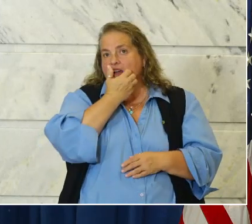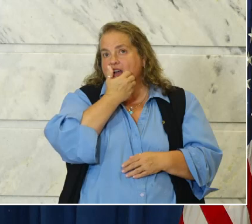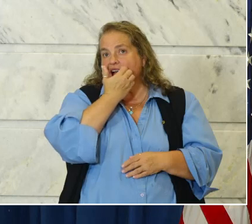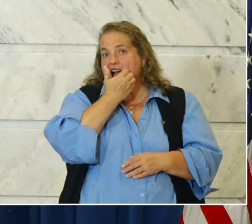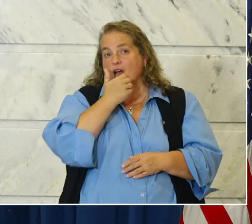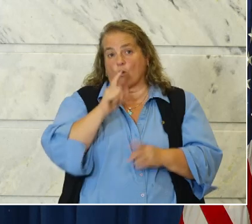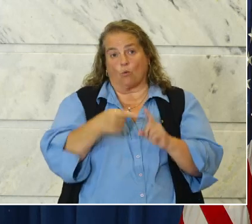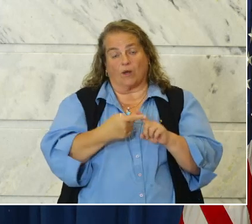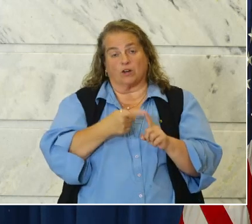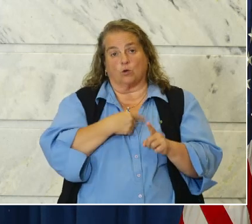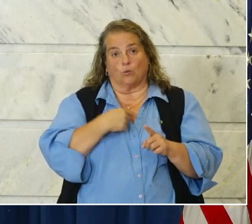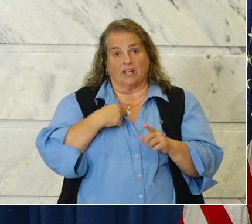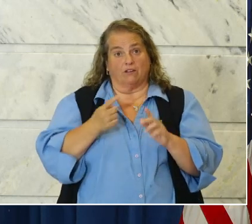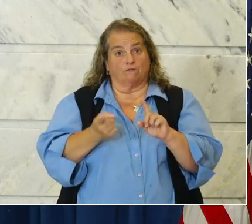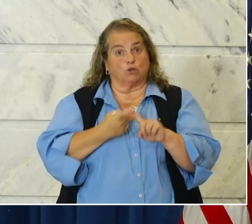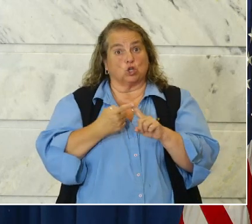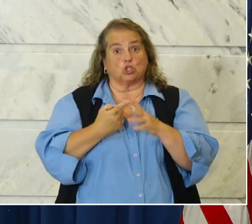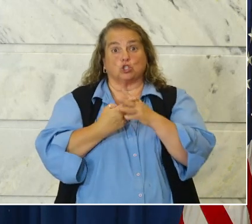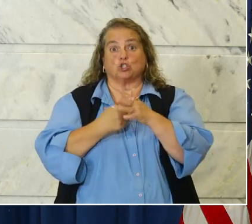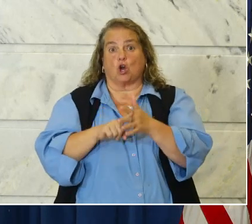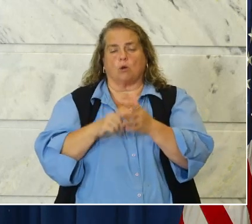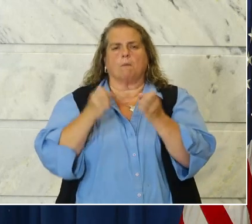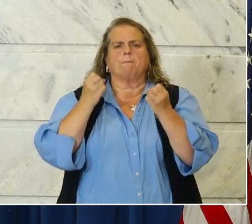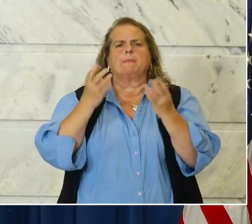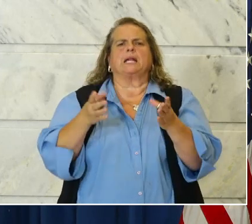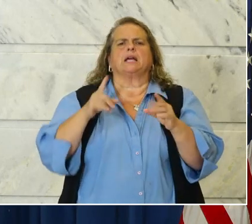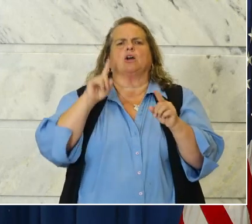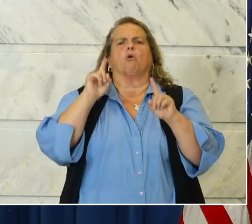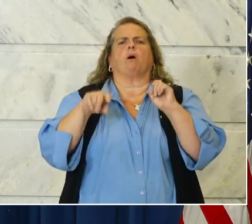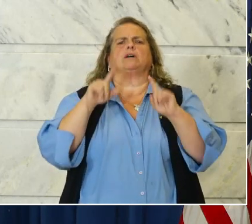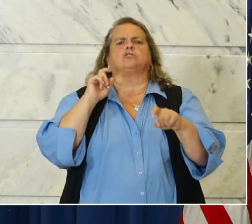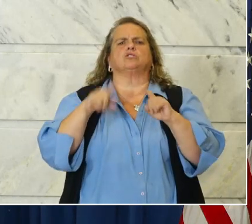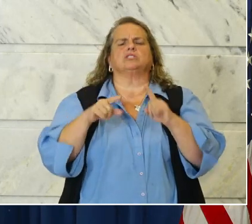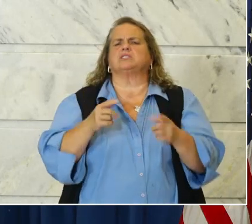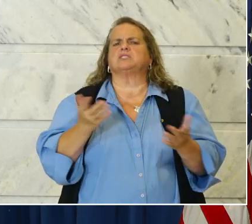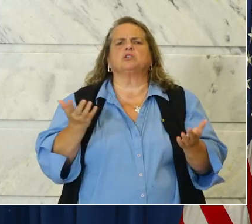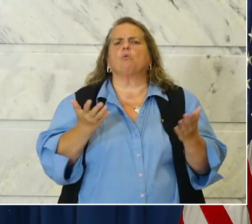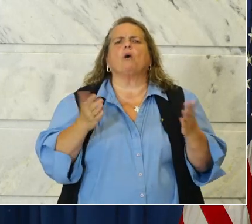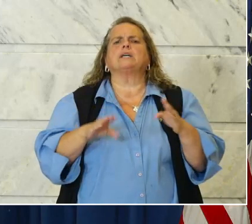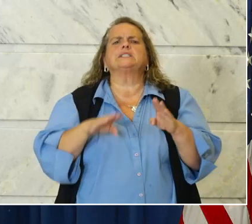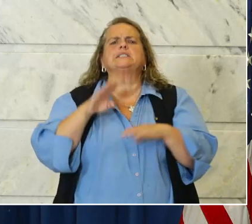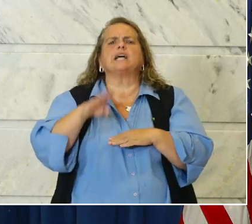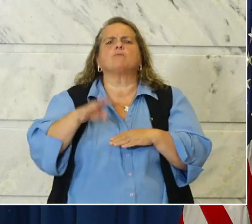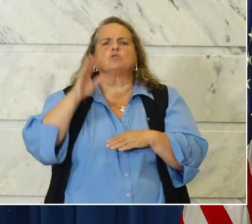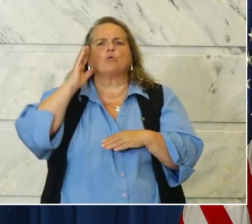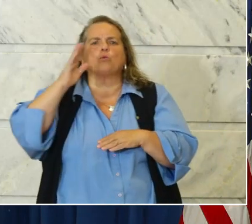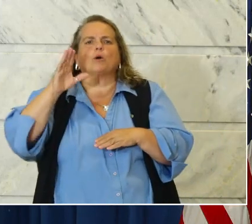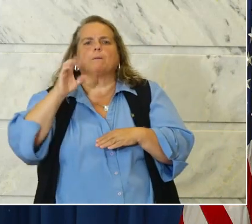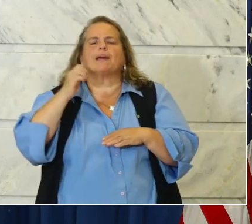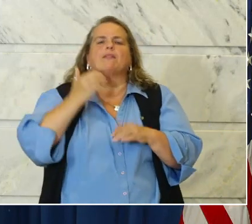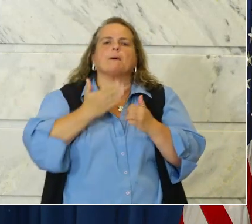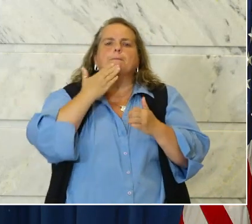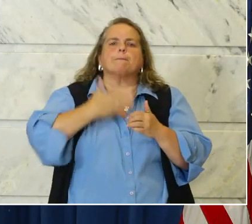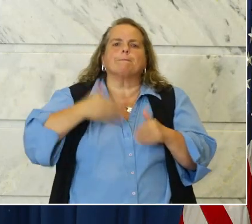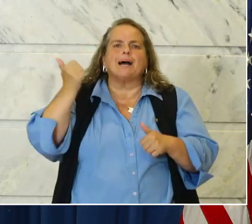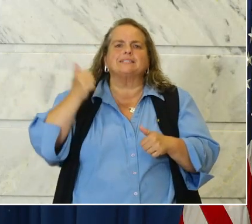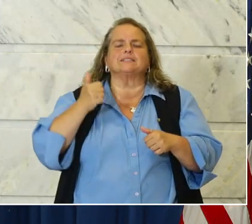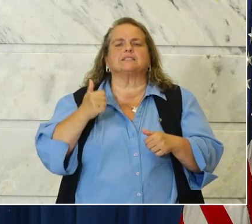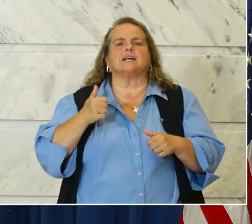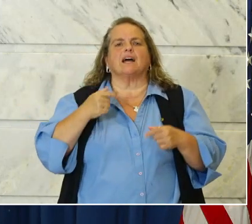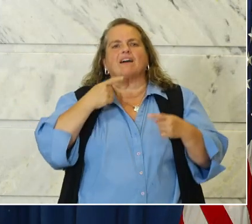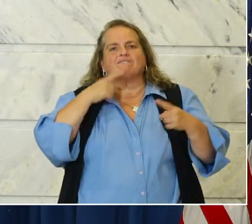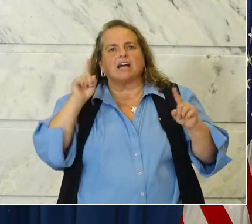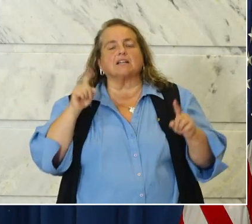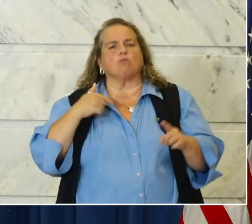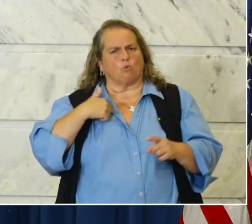started out in this, there were a lot of questions as to what steps would be effective. We believe we know those steps